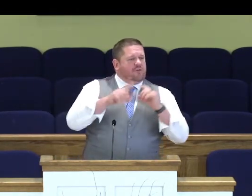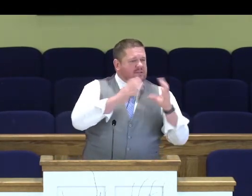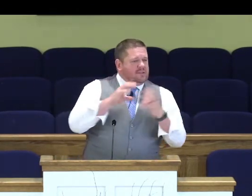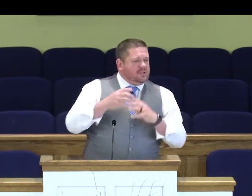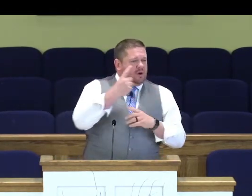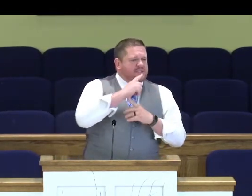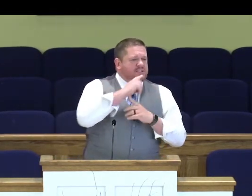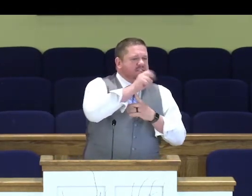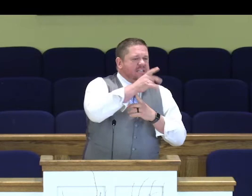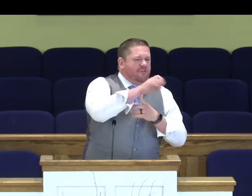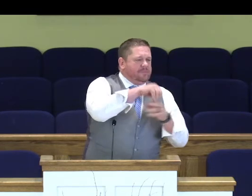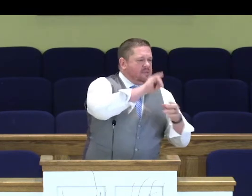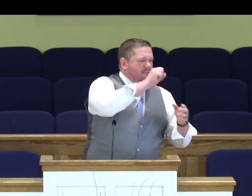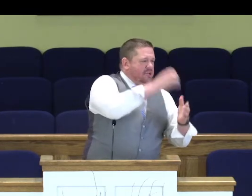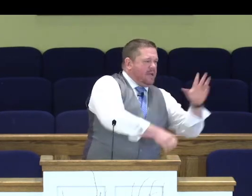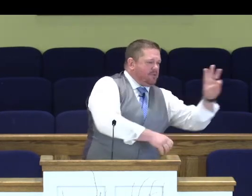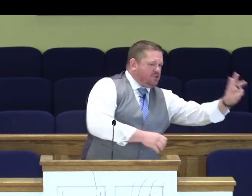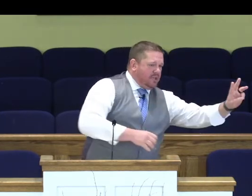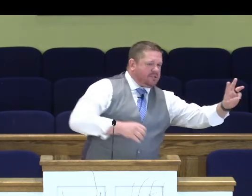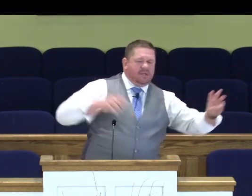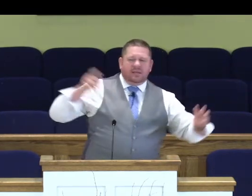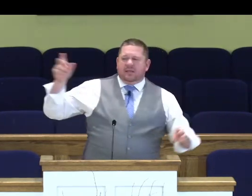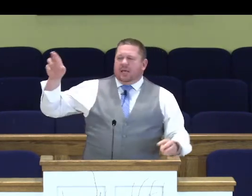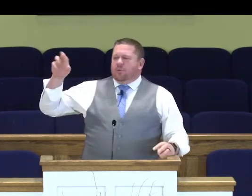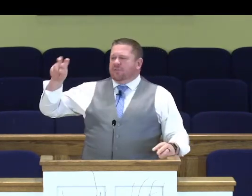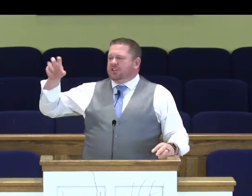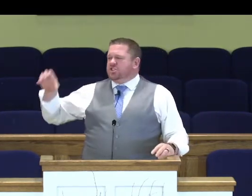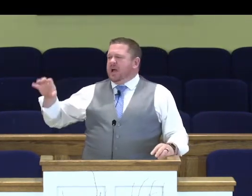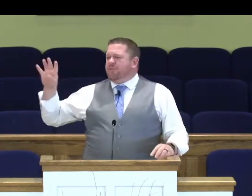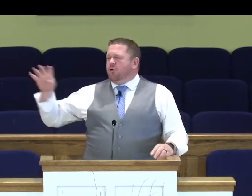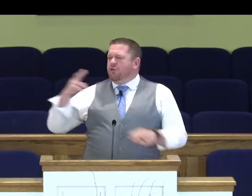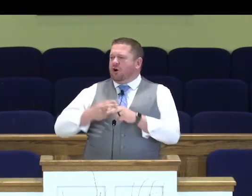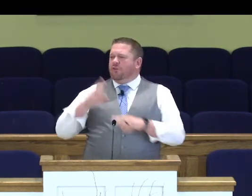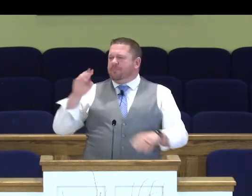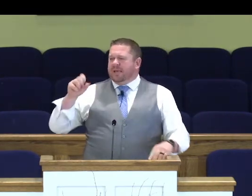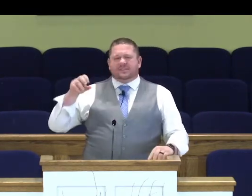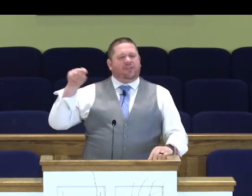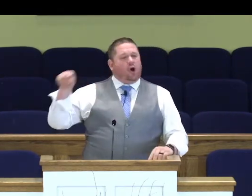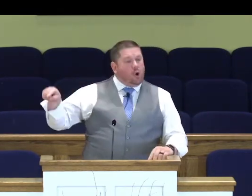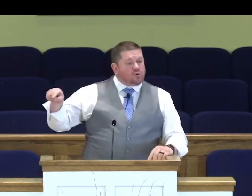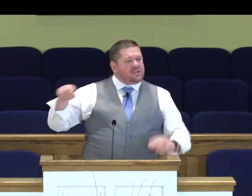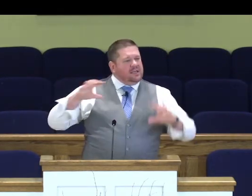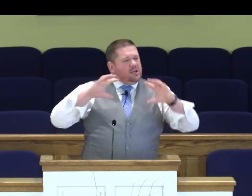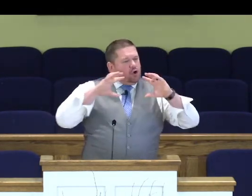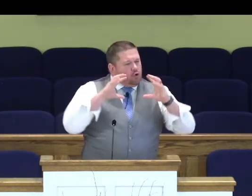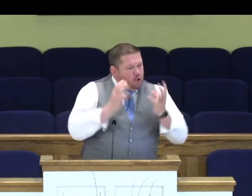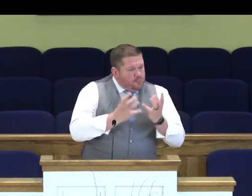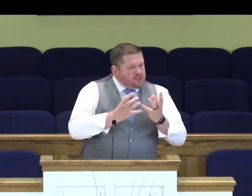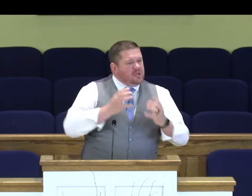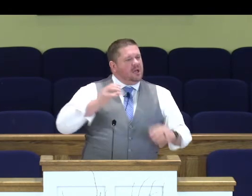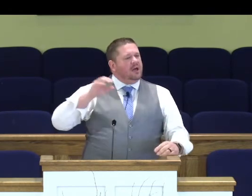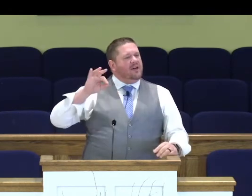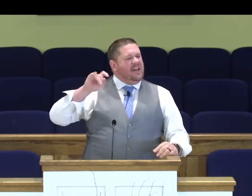two different entities. One is the seraphims in Isaiah chapter 6, and in Revelation chapter 4, they're called the beasts. And those groups of entities